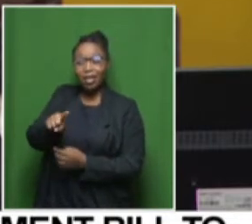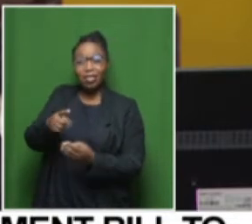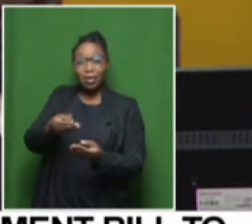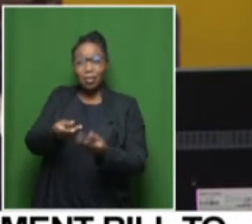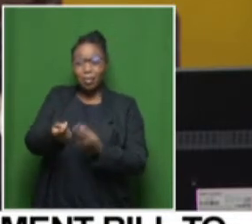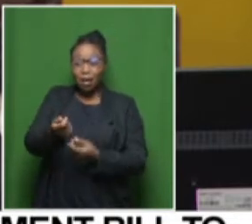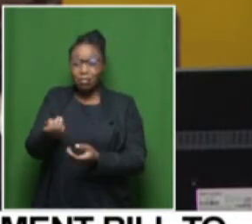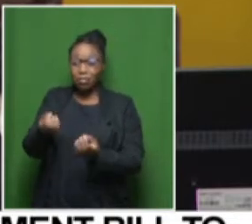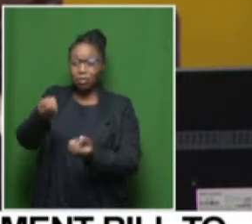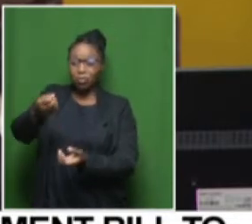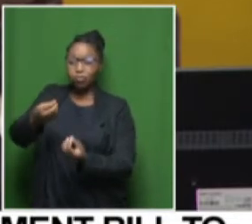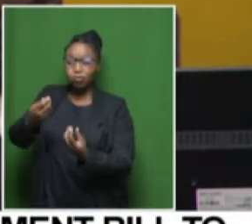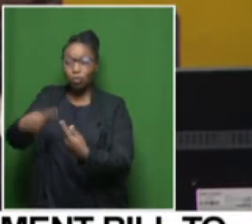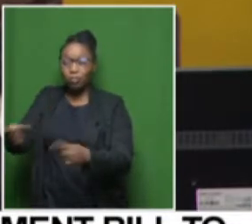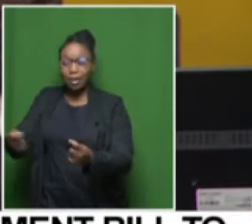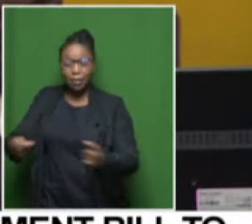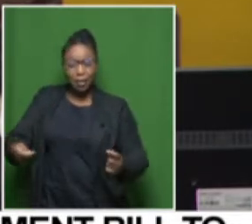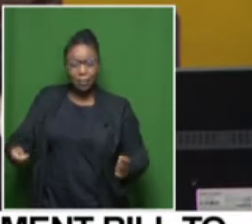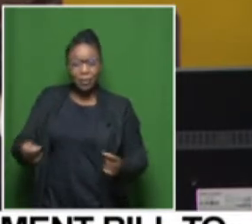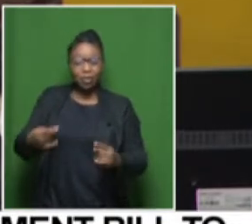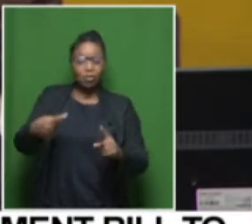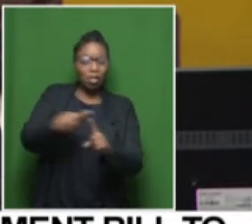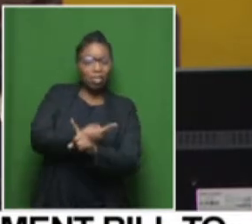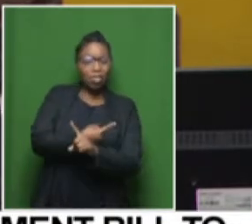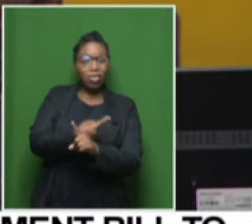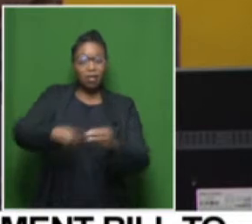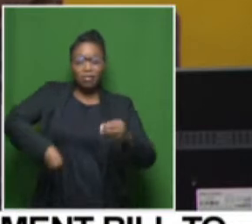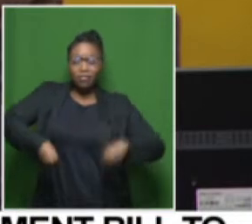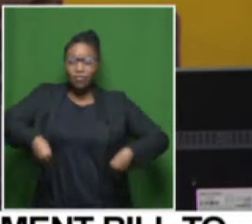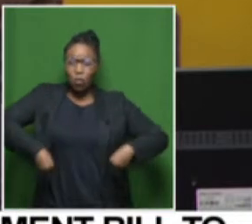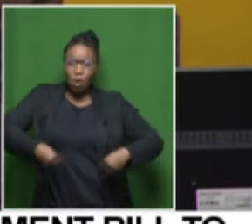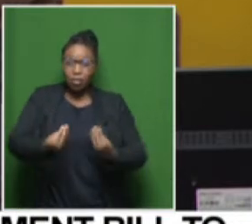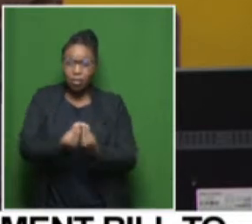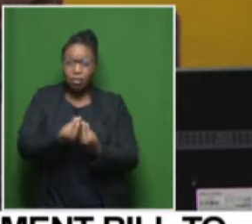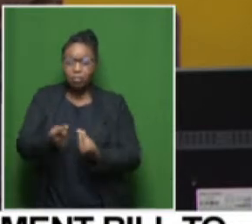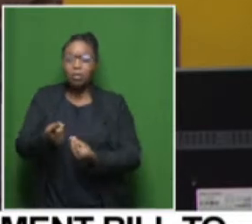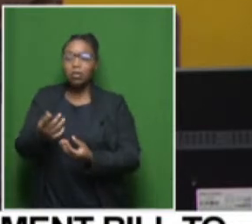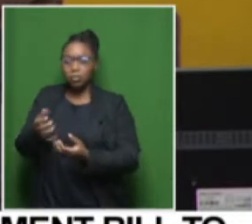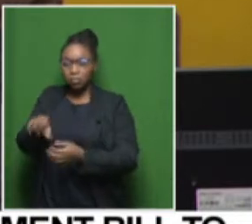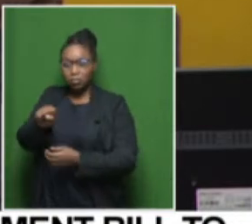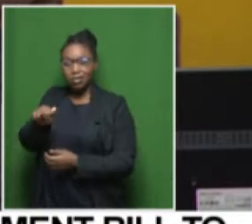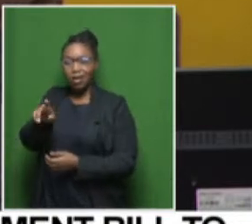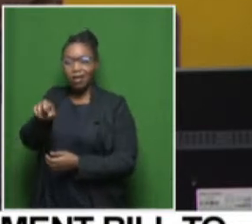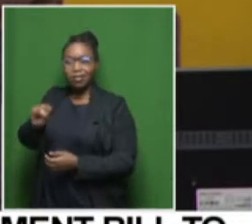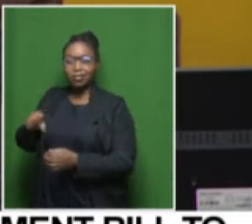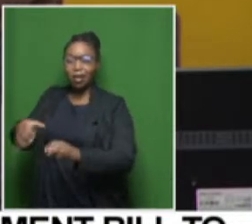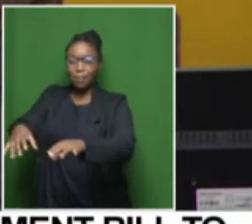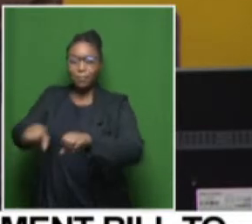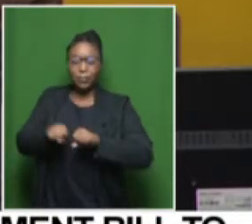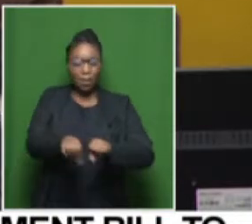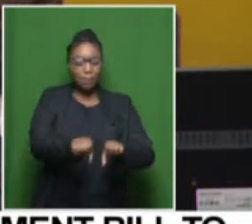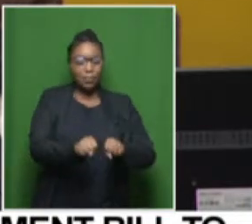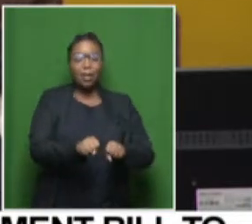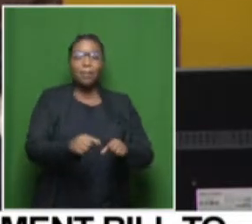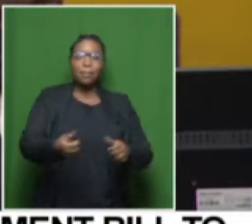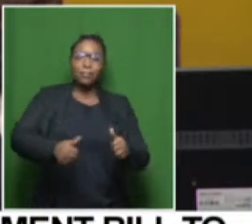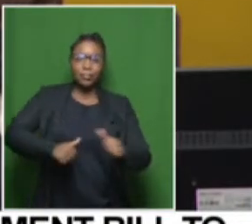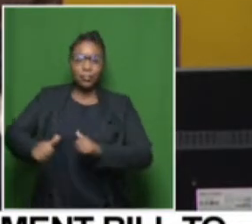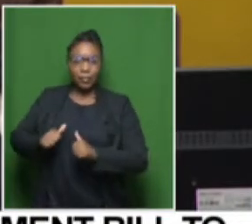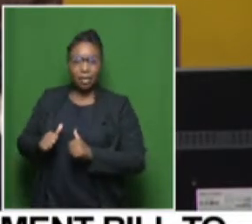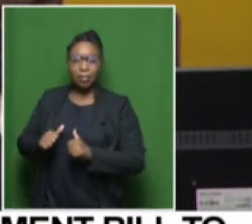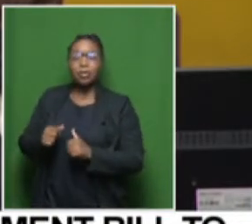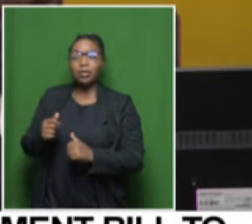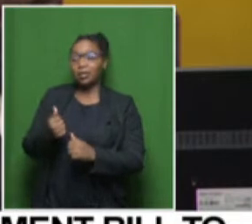claimed. We're also dealing with illicit trade. Just yesterday, SARS conducted a search and